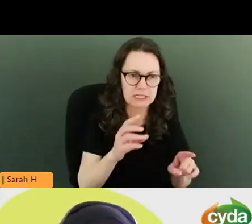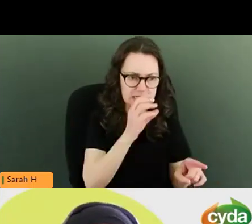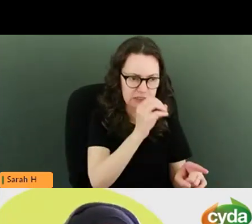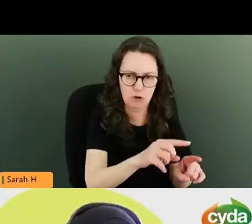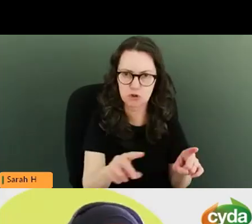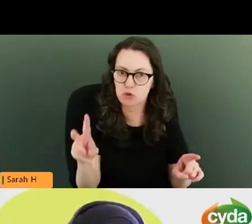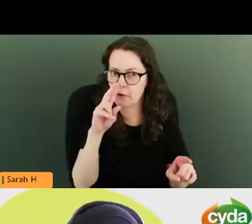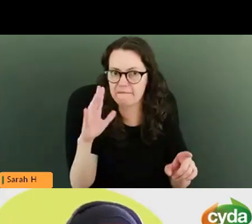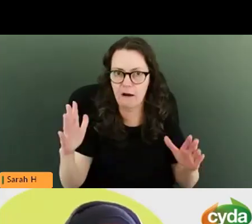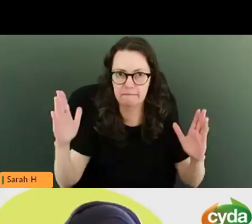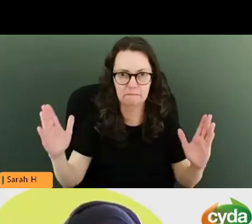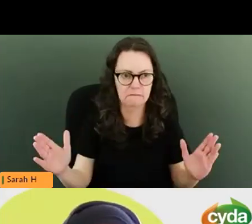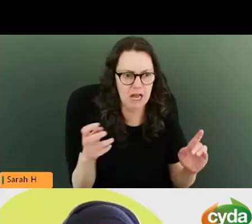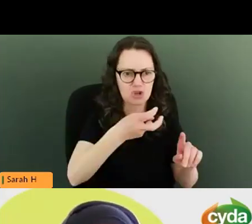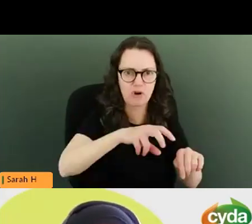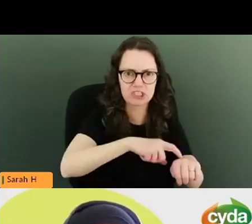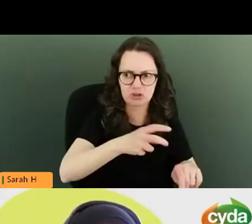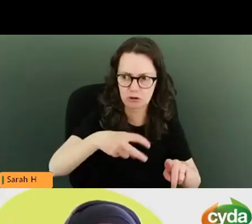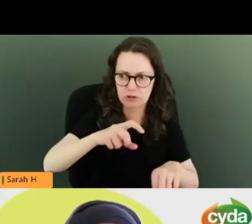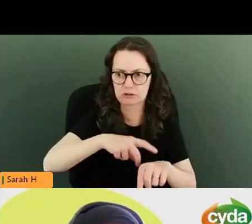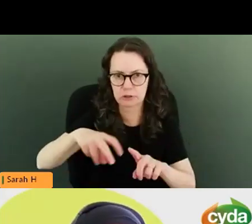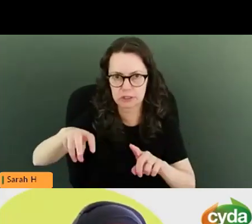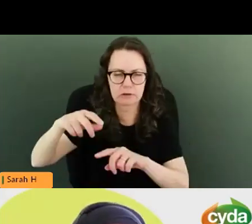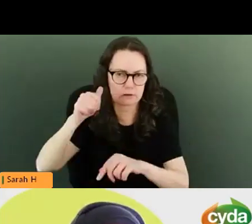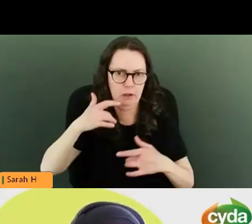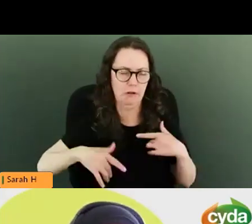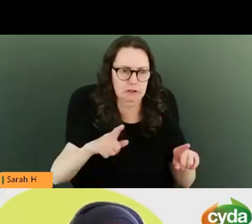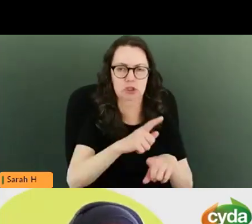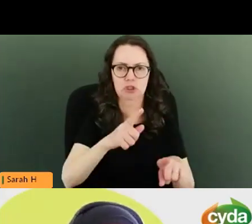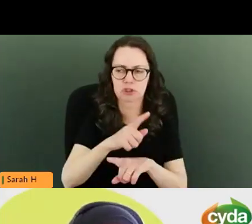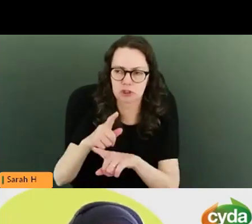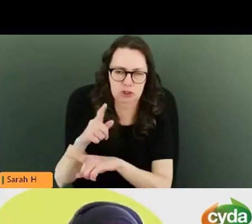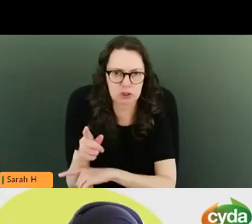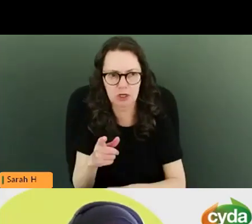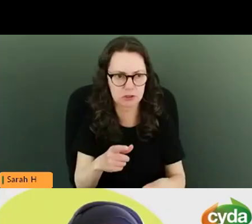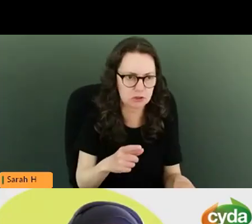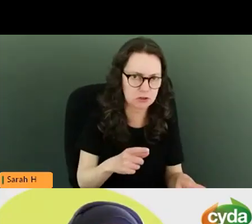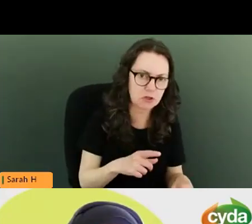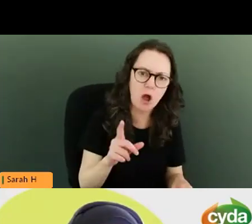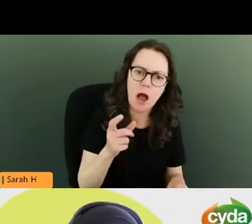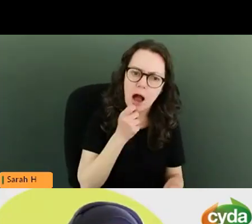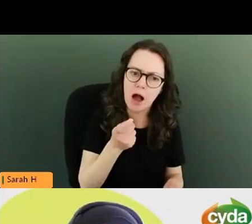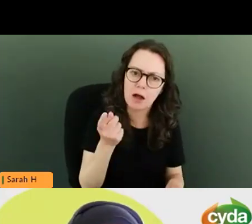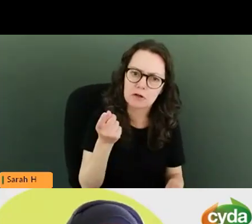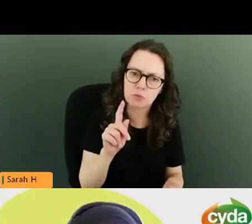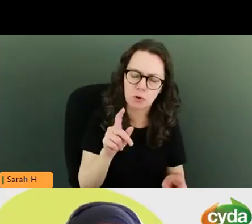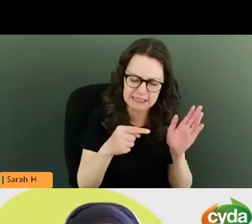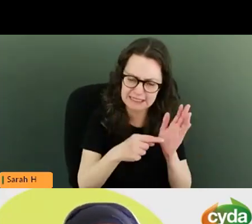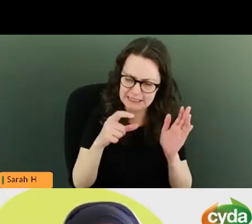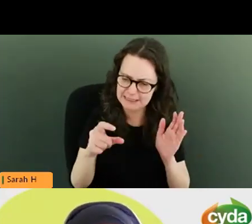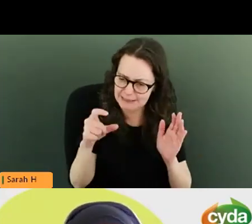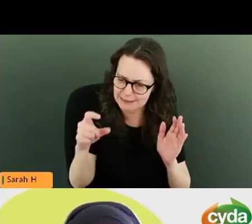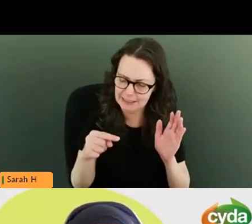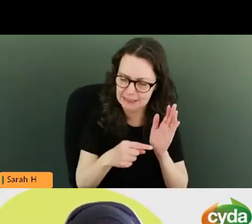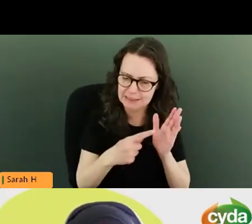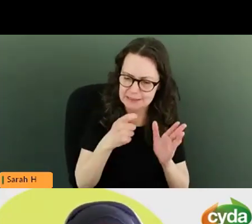to 25. So there's a lot of different transitions and changes in that period, obviously. What does taking charge of change mean to you in